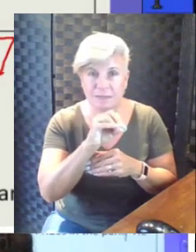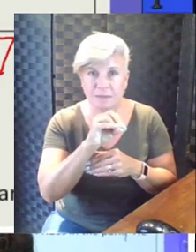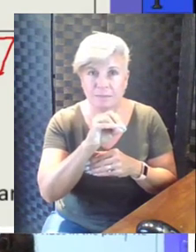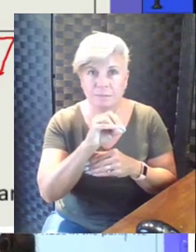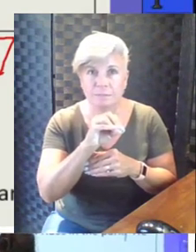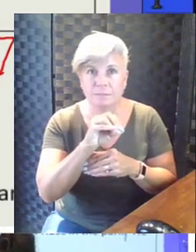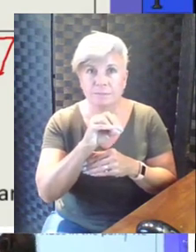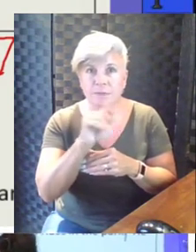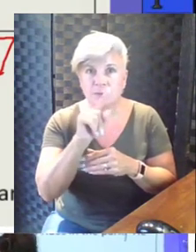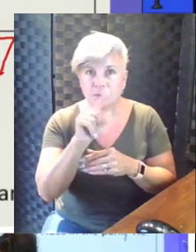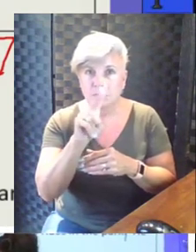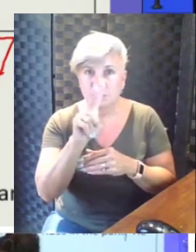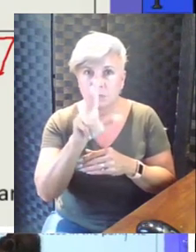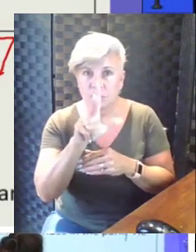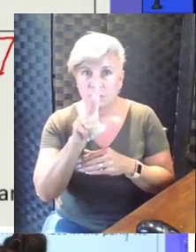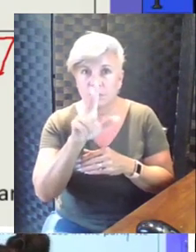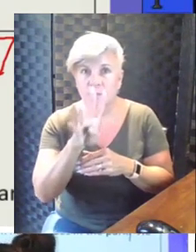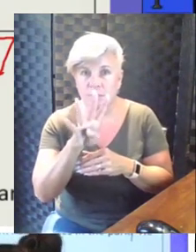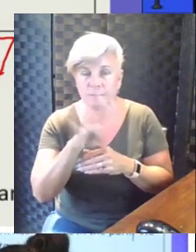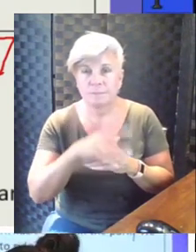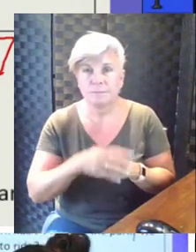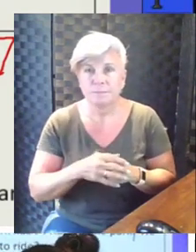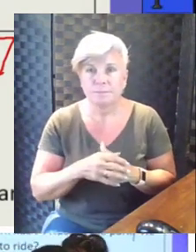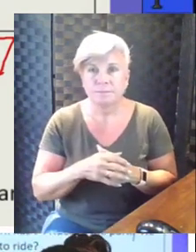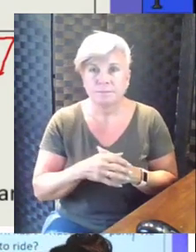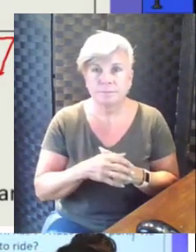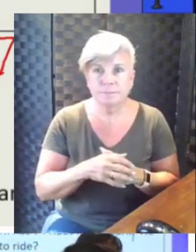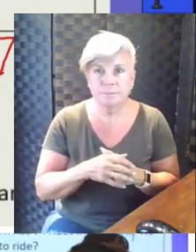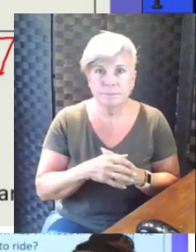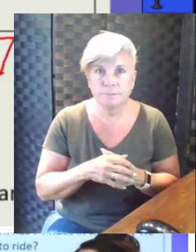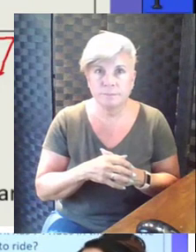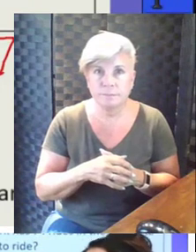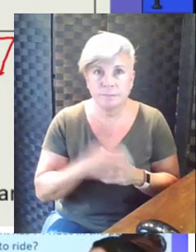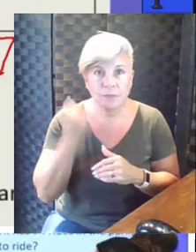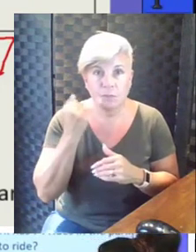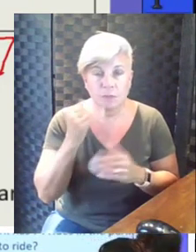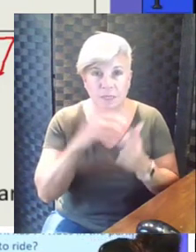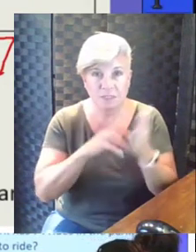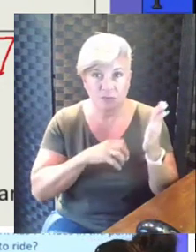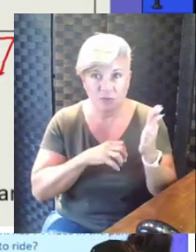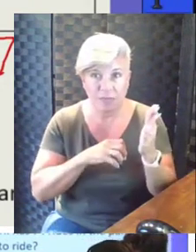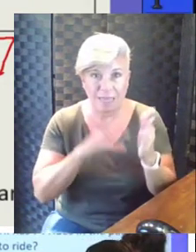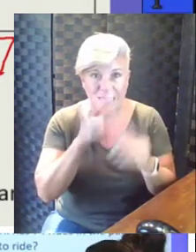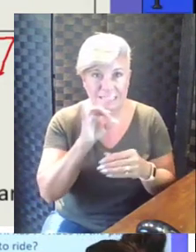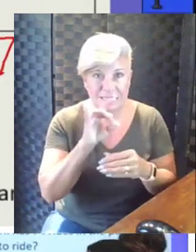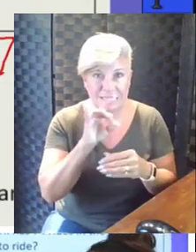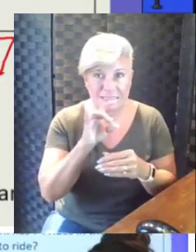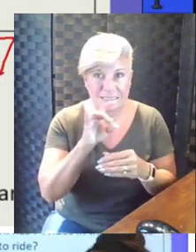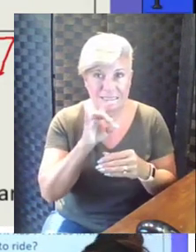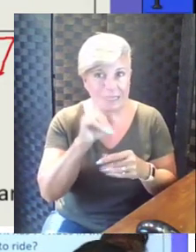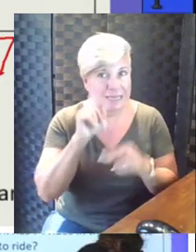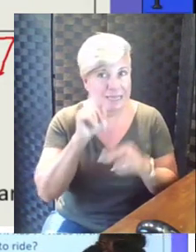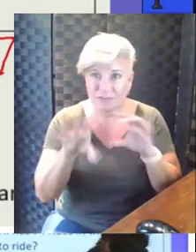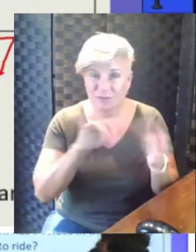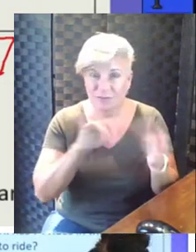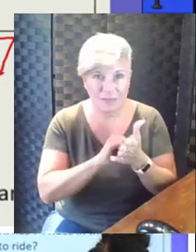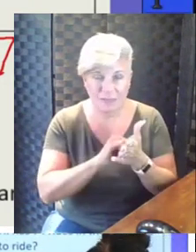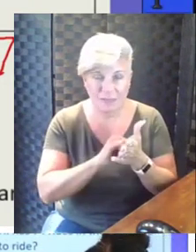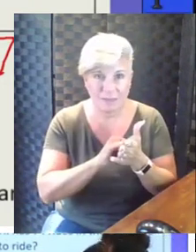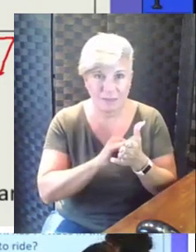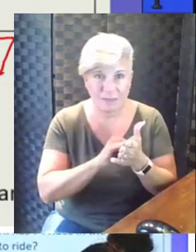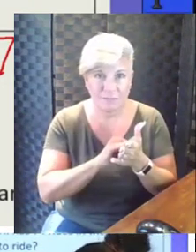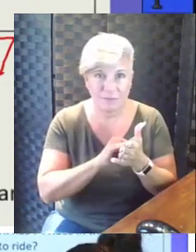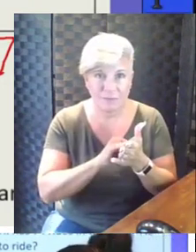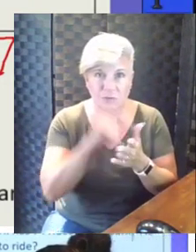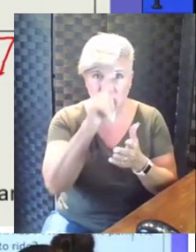70, 71, 72, 73, 74. And if we're going to take away 8, I can't do that.